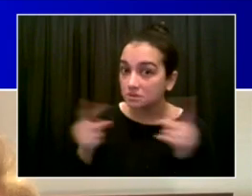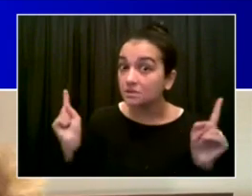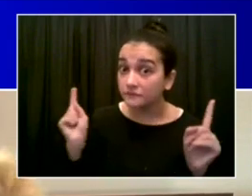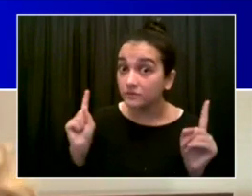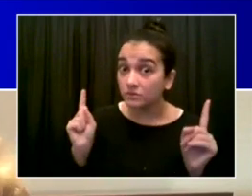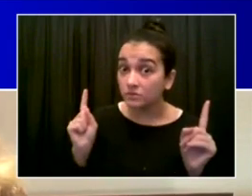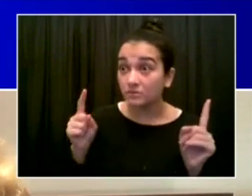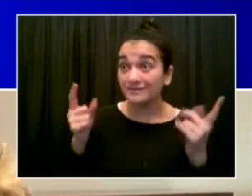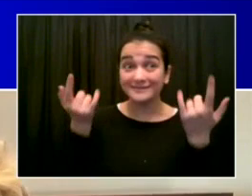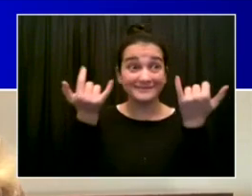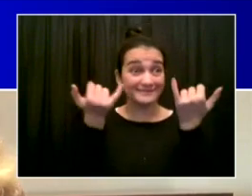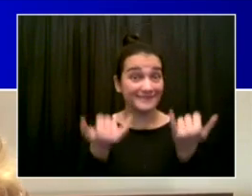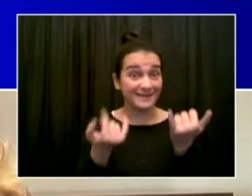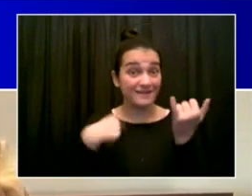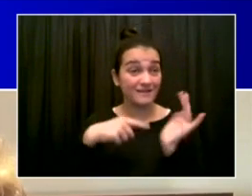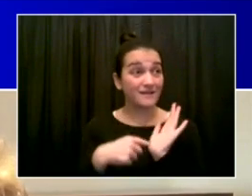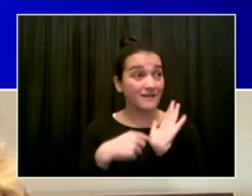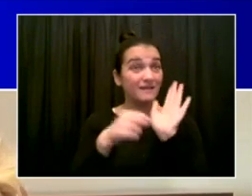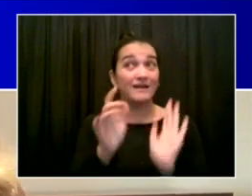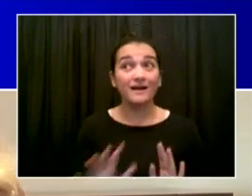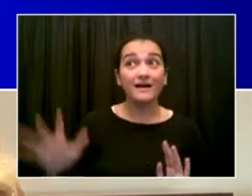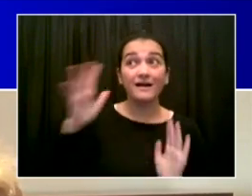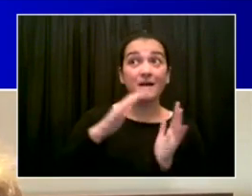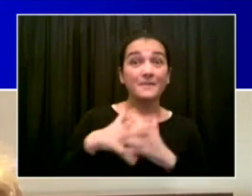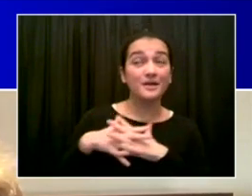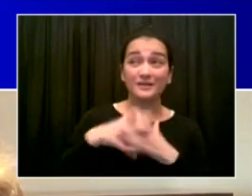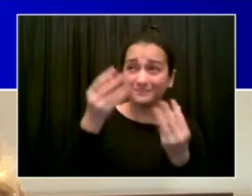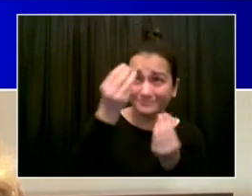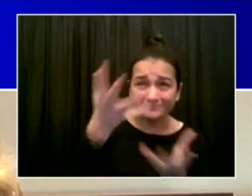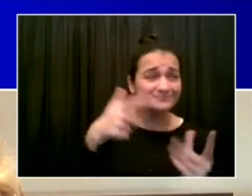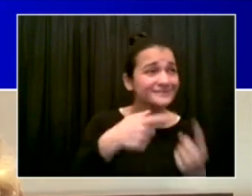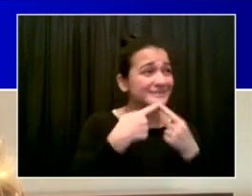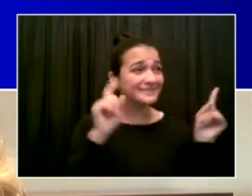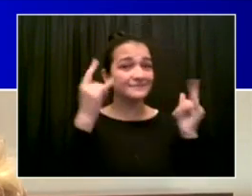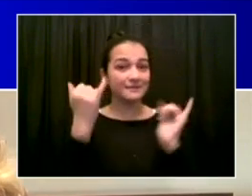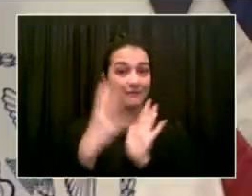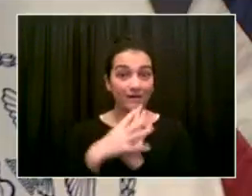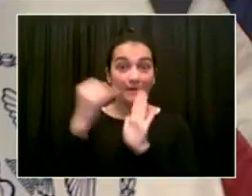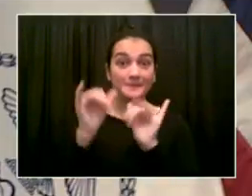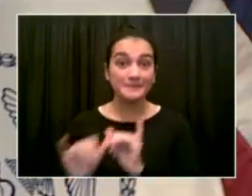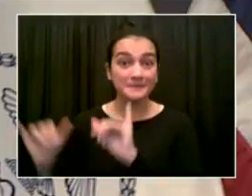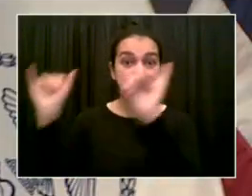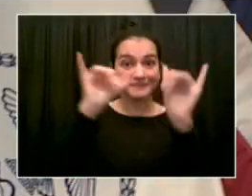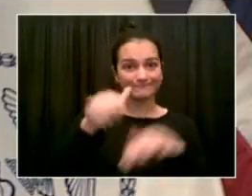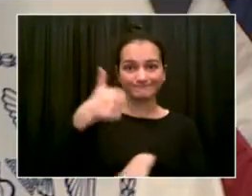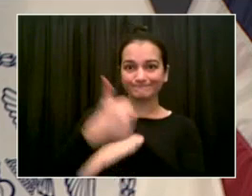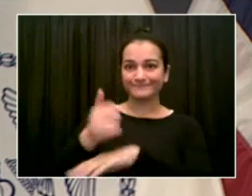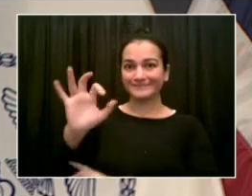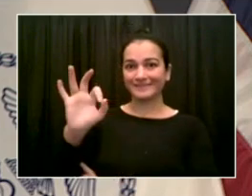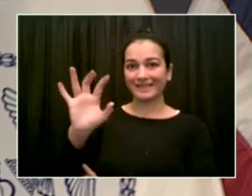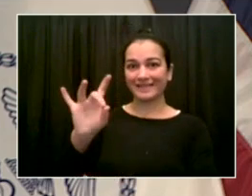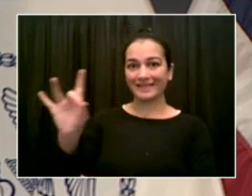with parity to physical health is a mission we all should be committed to. So thank you for your leadership.